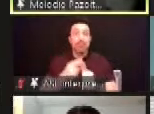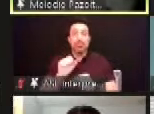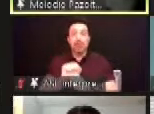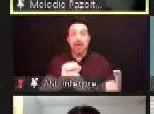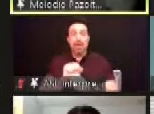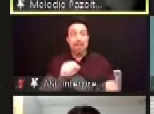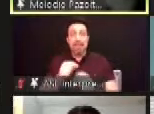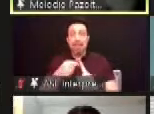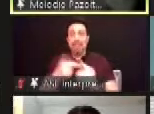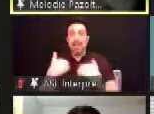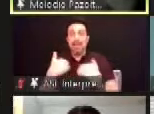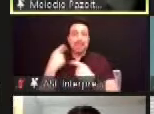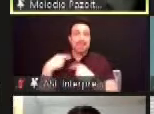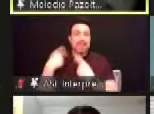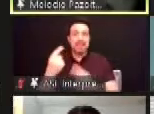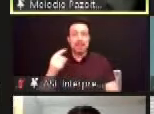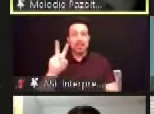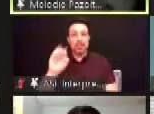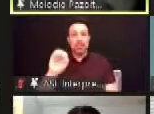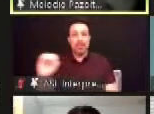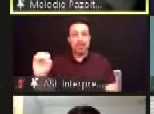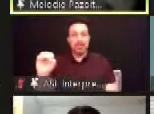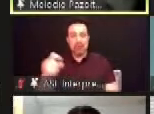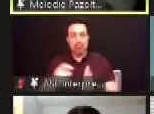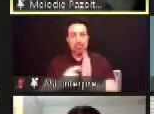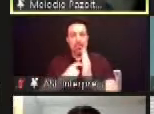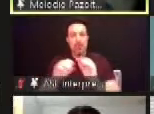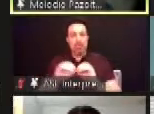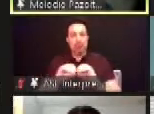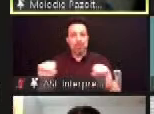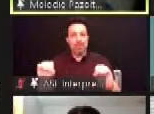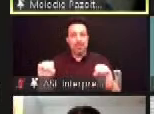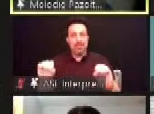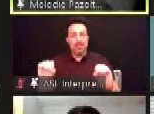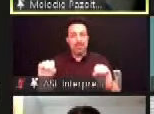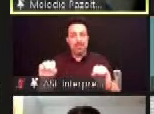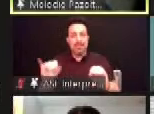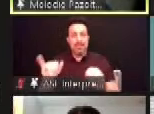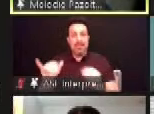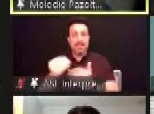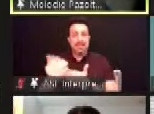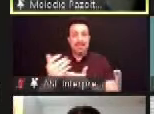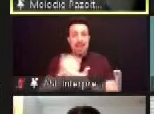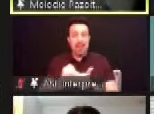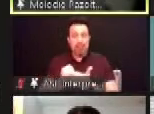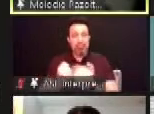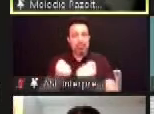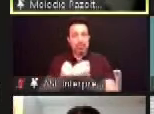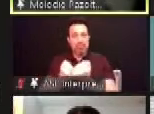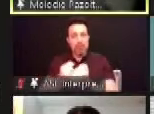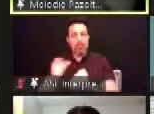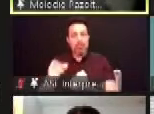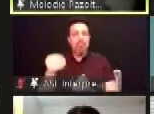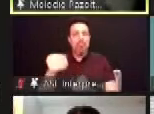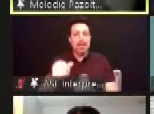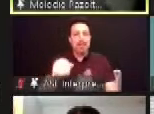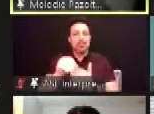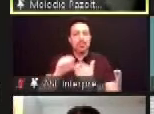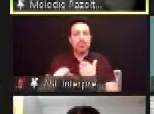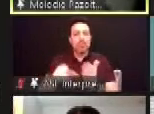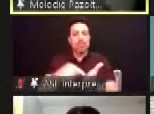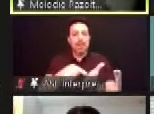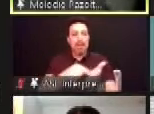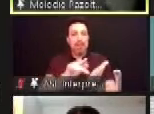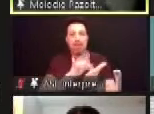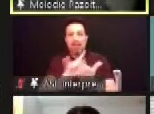that she had had since 2000 that required a degree, with a salary that supports her paying her student debt off, a job